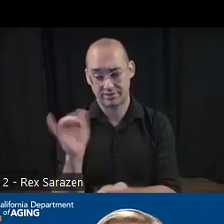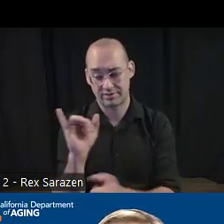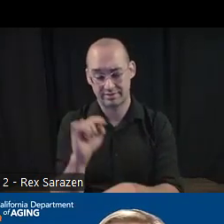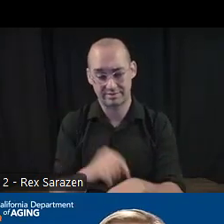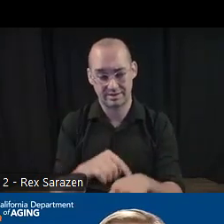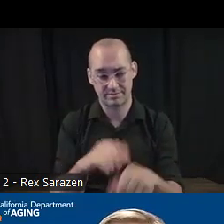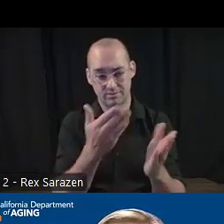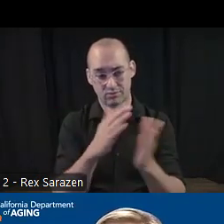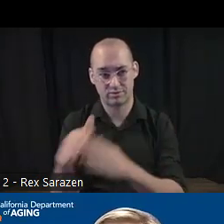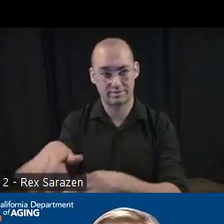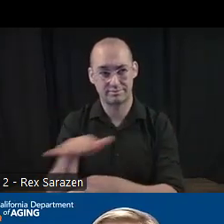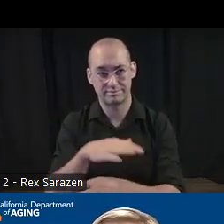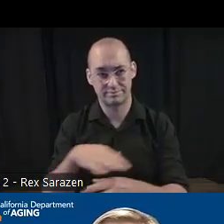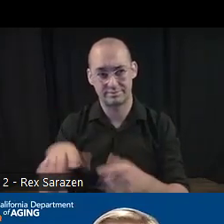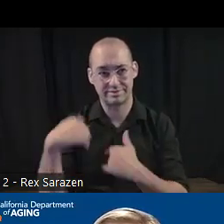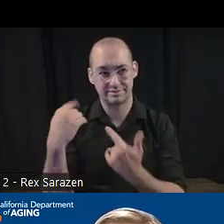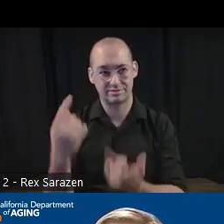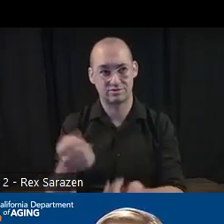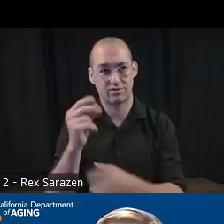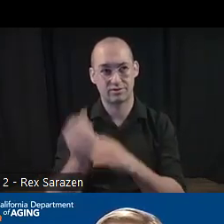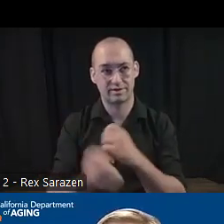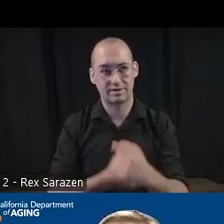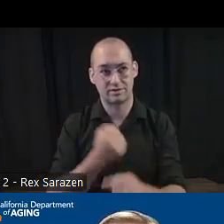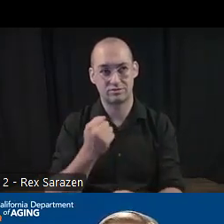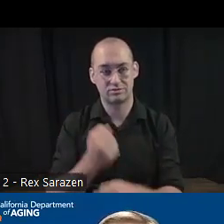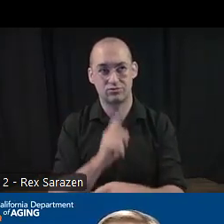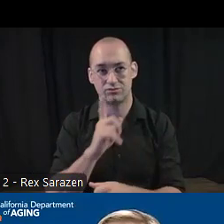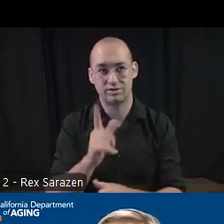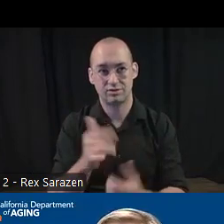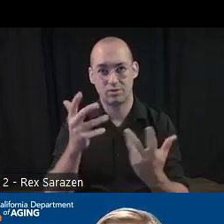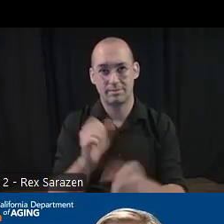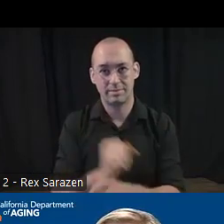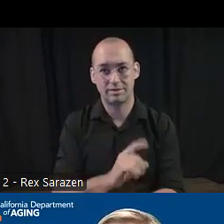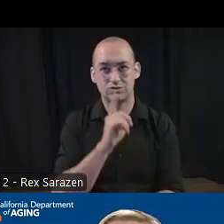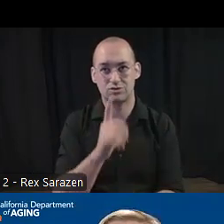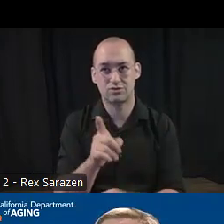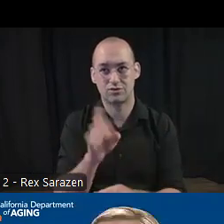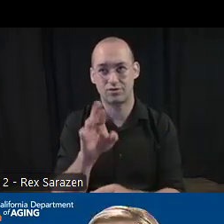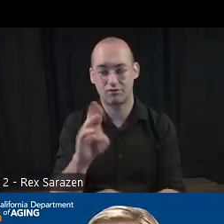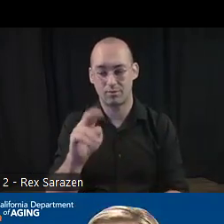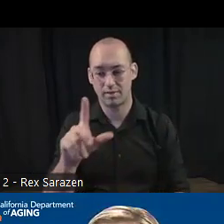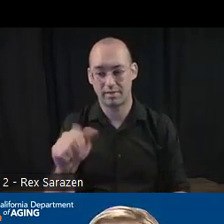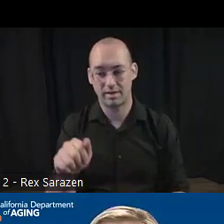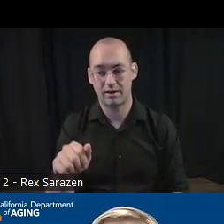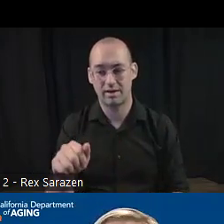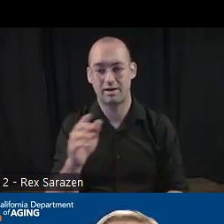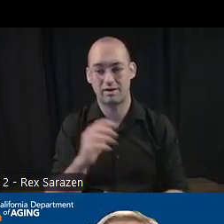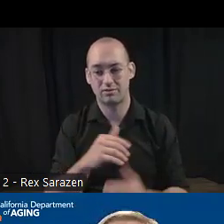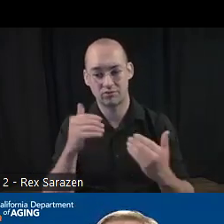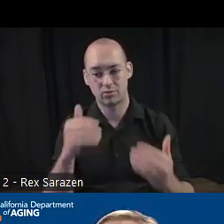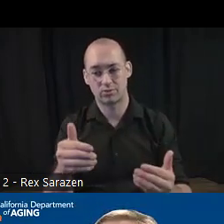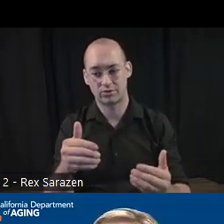level over the last 30 years. So we really want to make sure that the formula today and on a go-forward